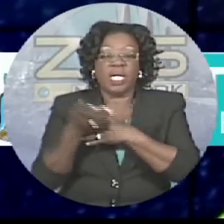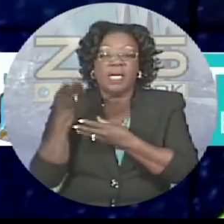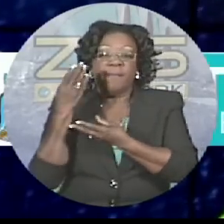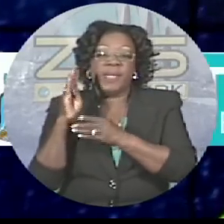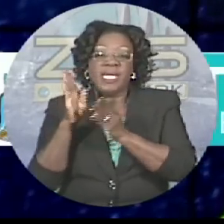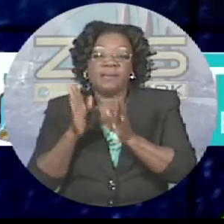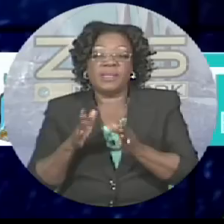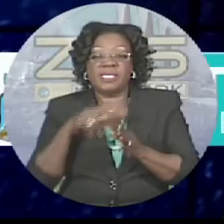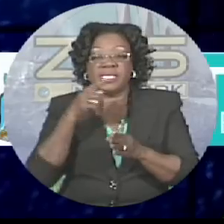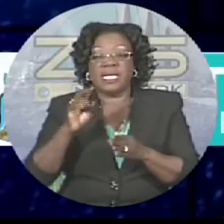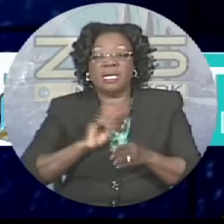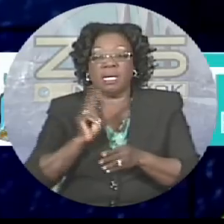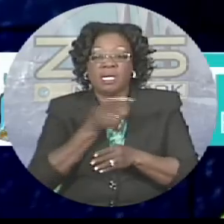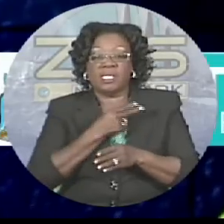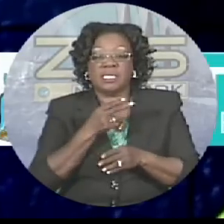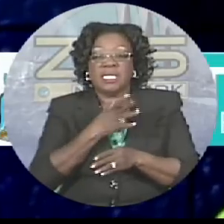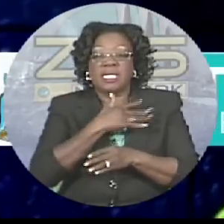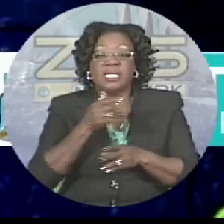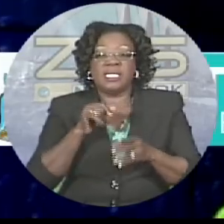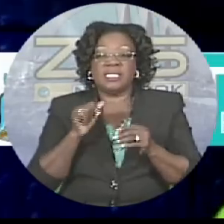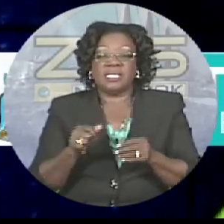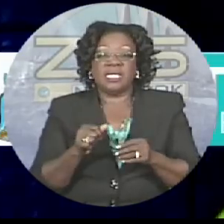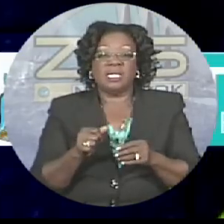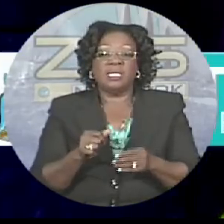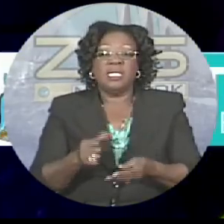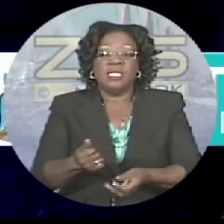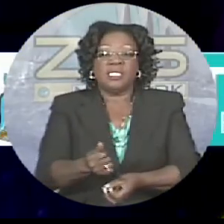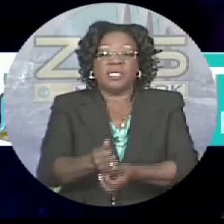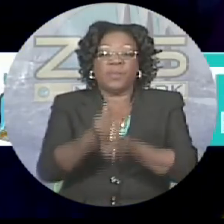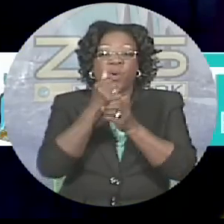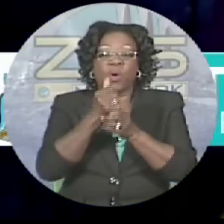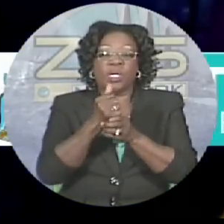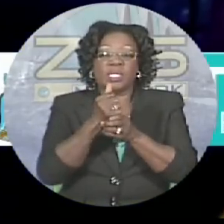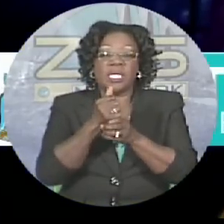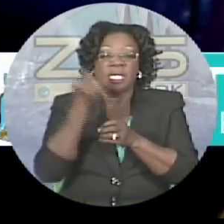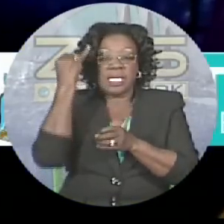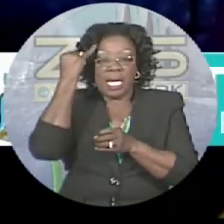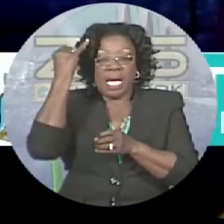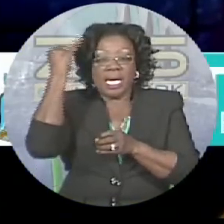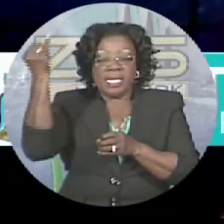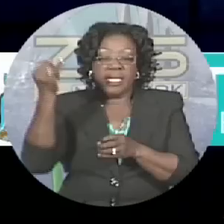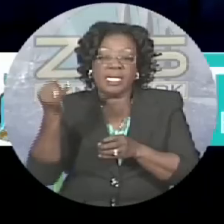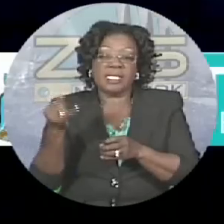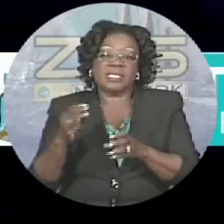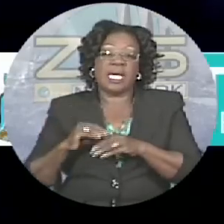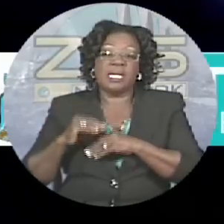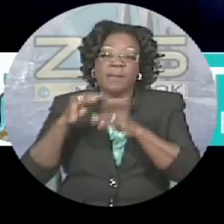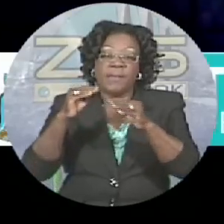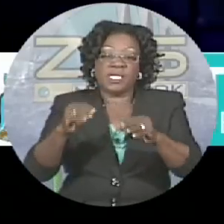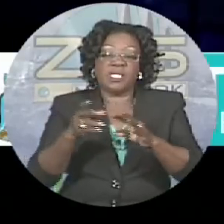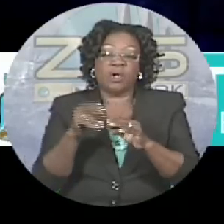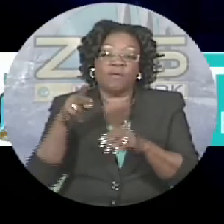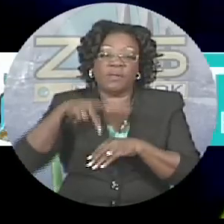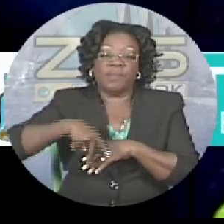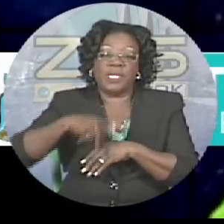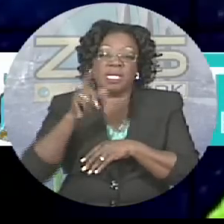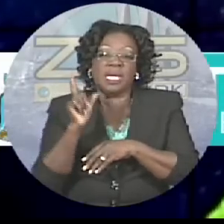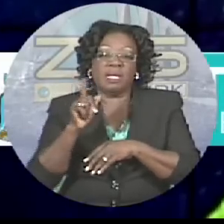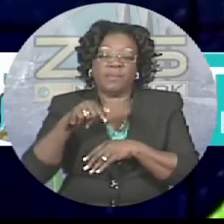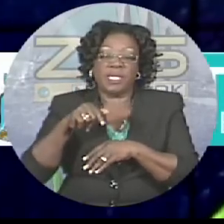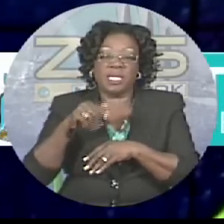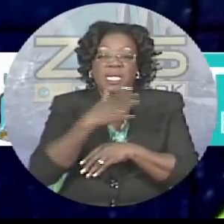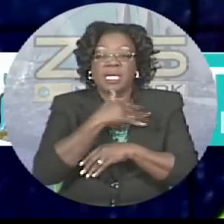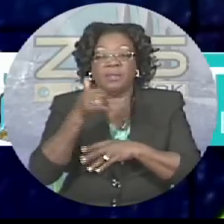tell us they still profoundly support the ideology and mission of the PLP. They